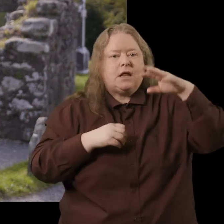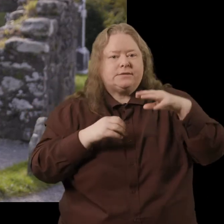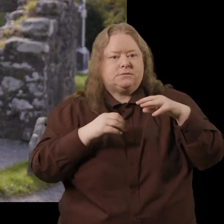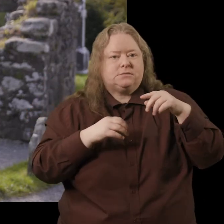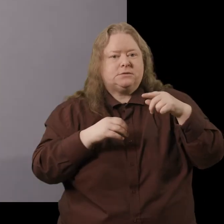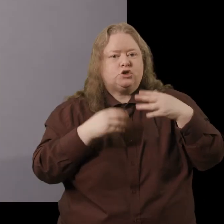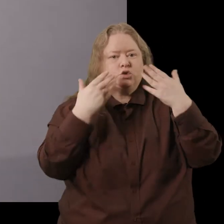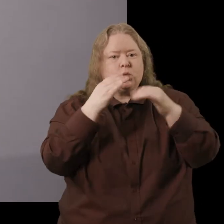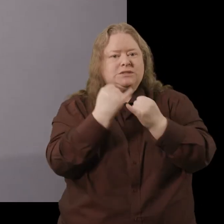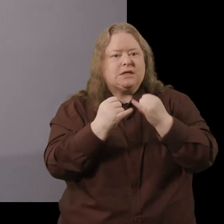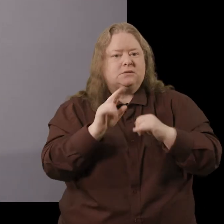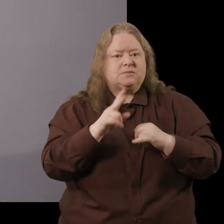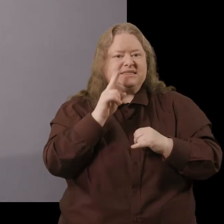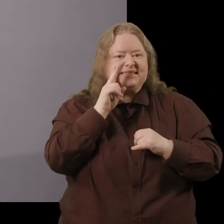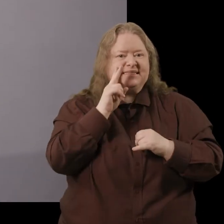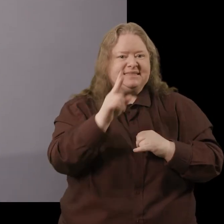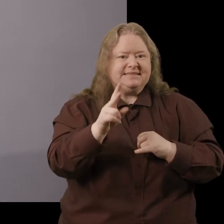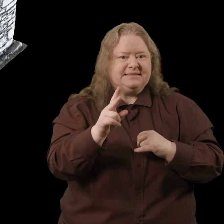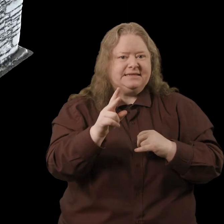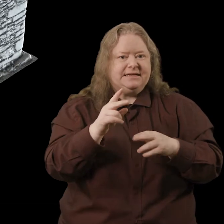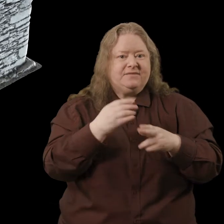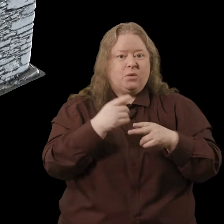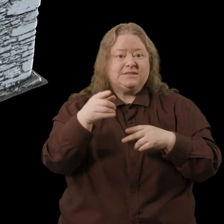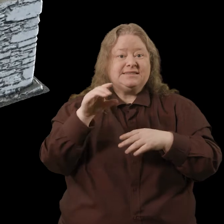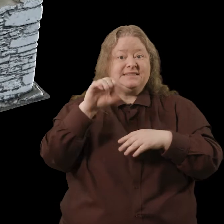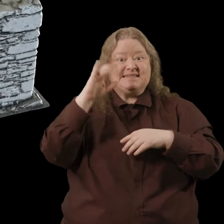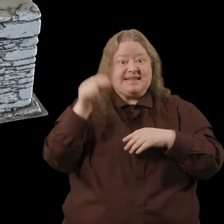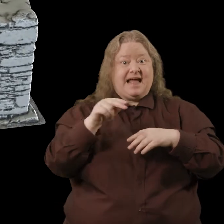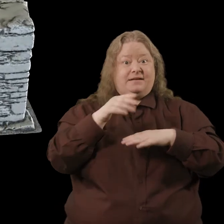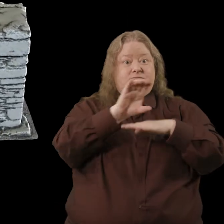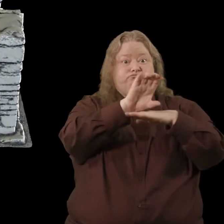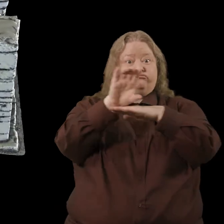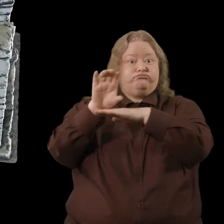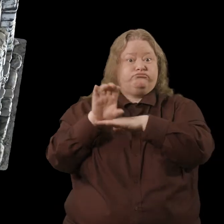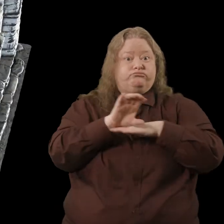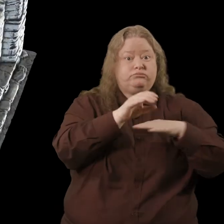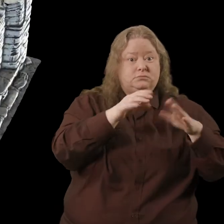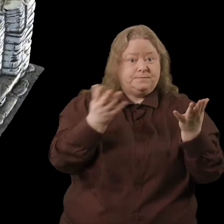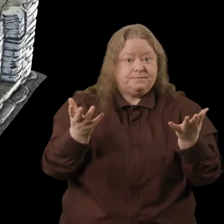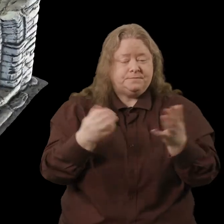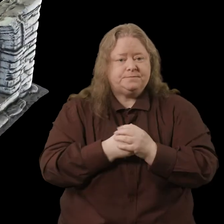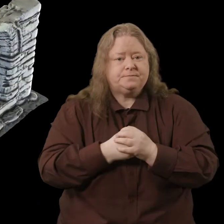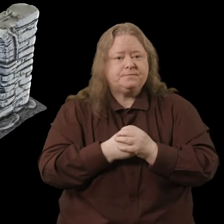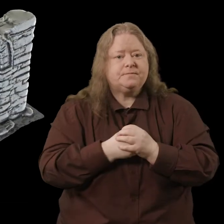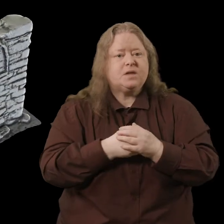show details which couldn't be seen even when the scan was being carried out.